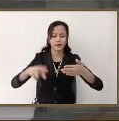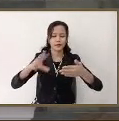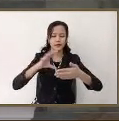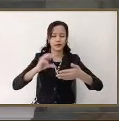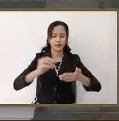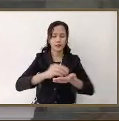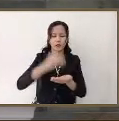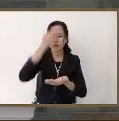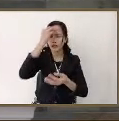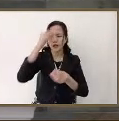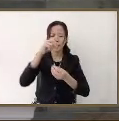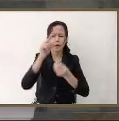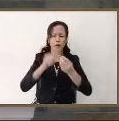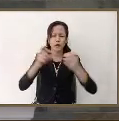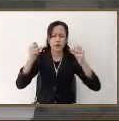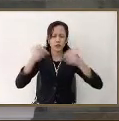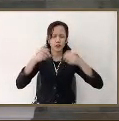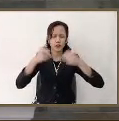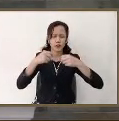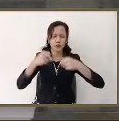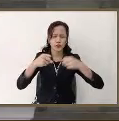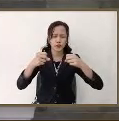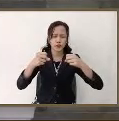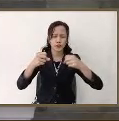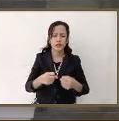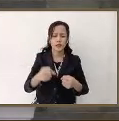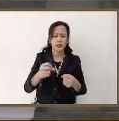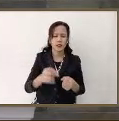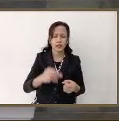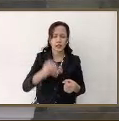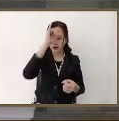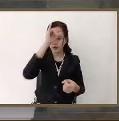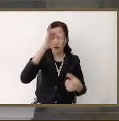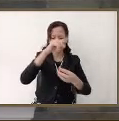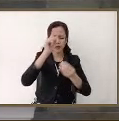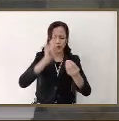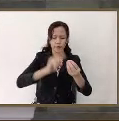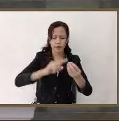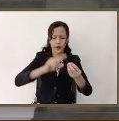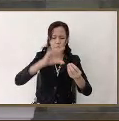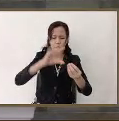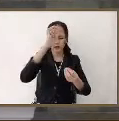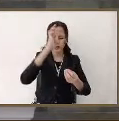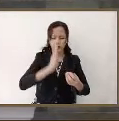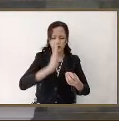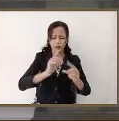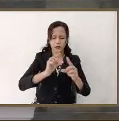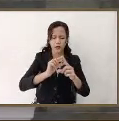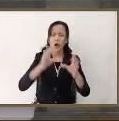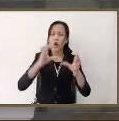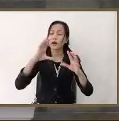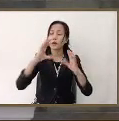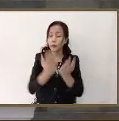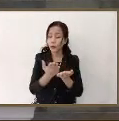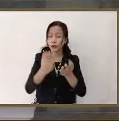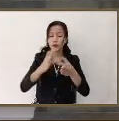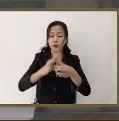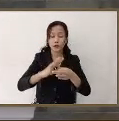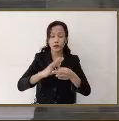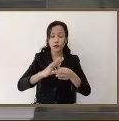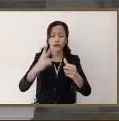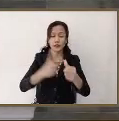short details or summarized details of this book, please continue to give us the interest to learn about the information that we'll